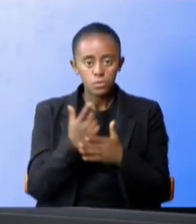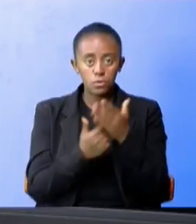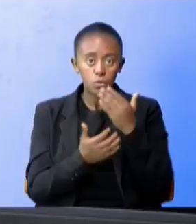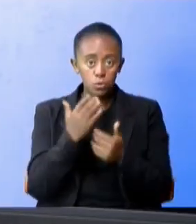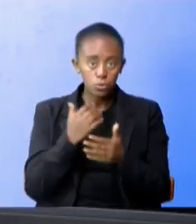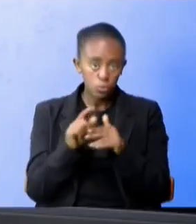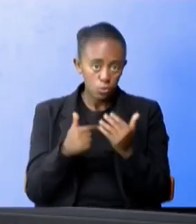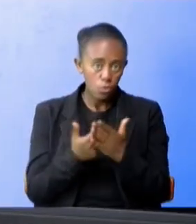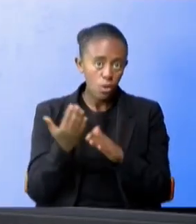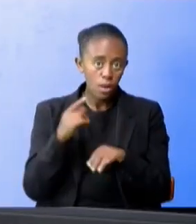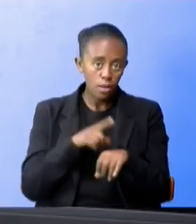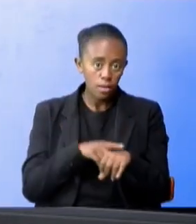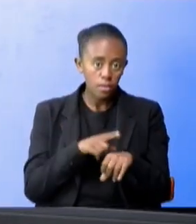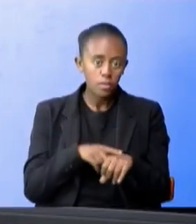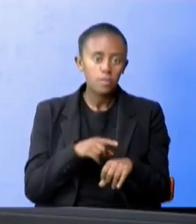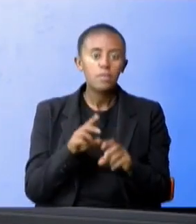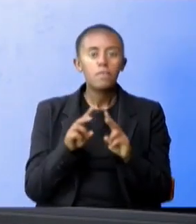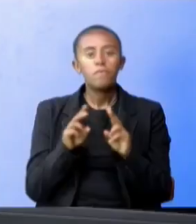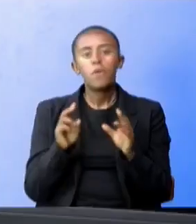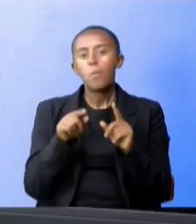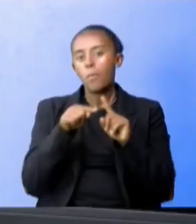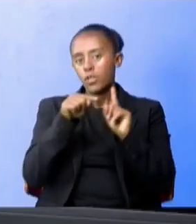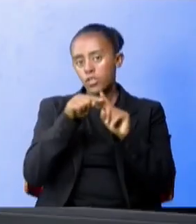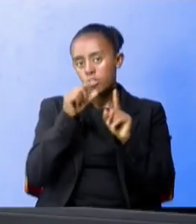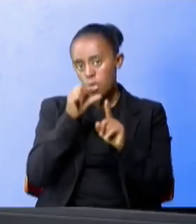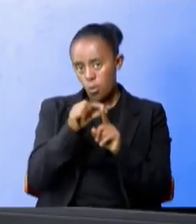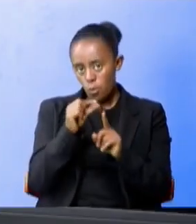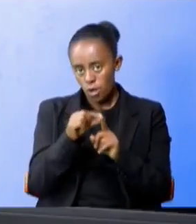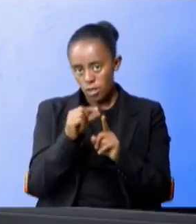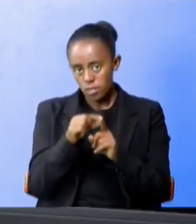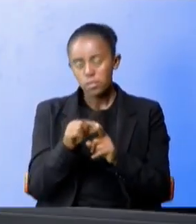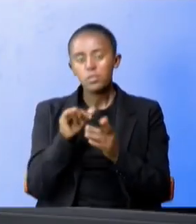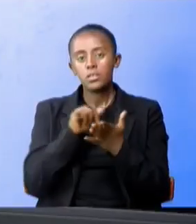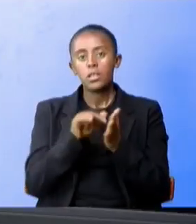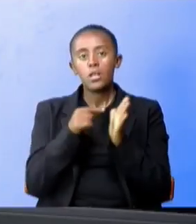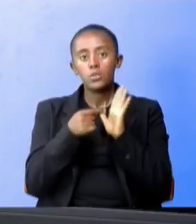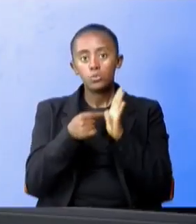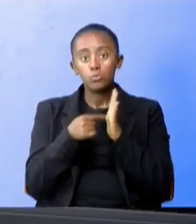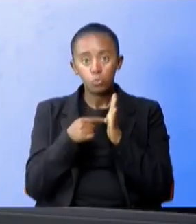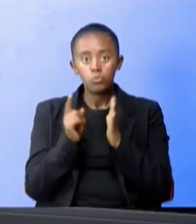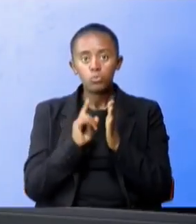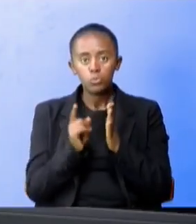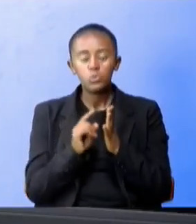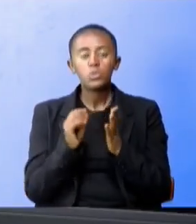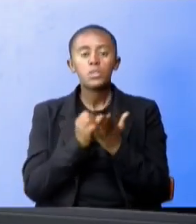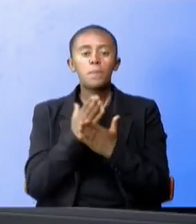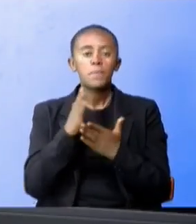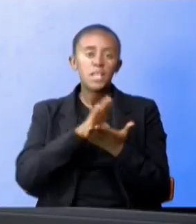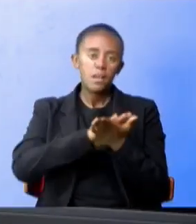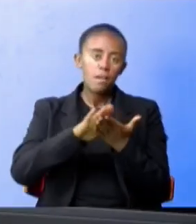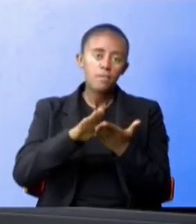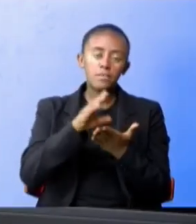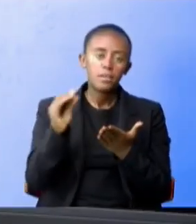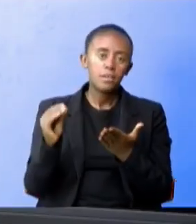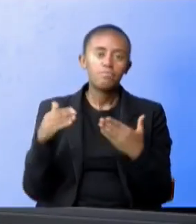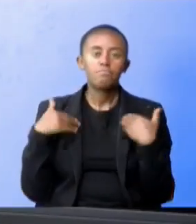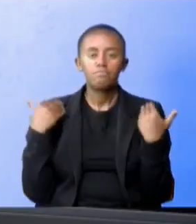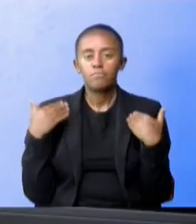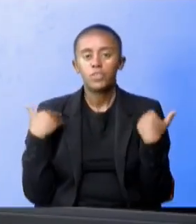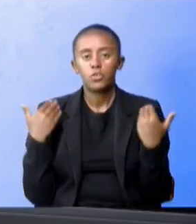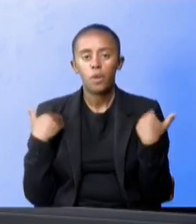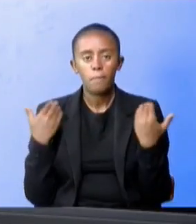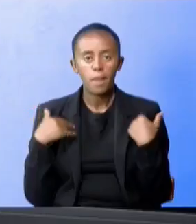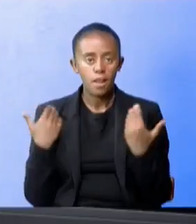talked about last time, is a very positive word that shows something is very nice and something is